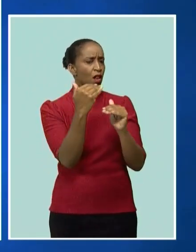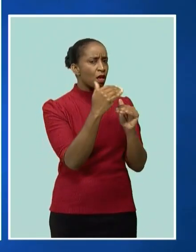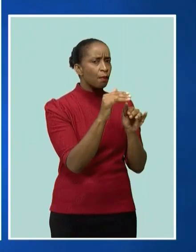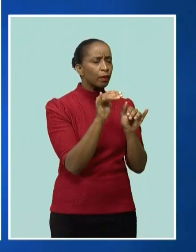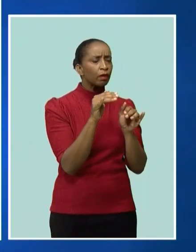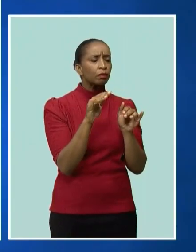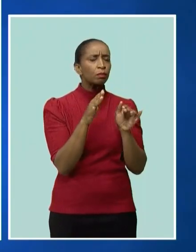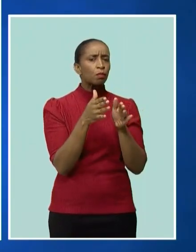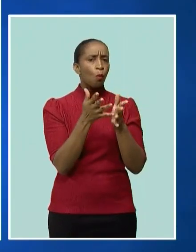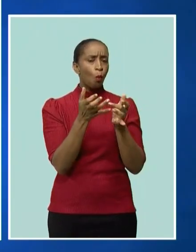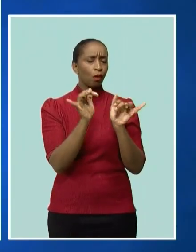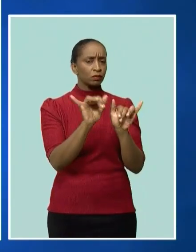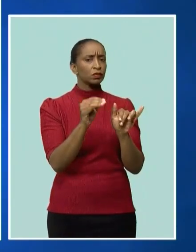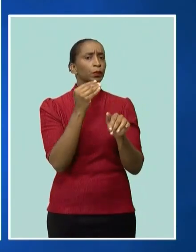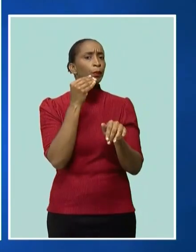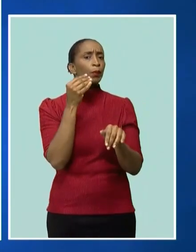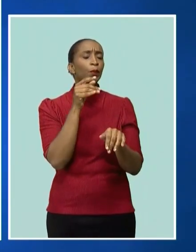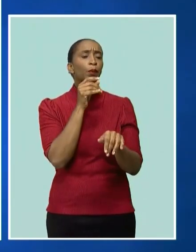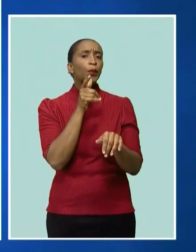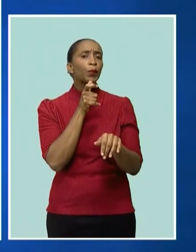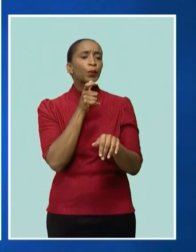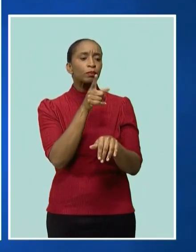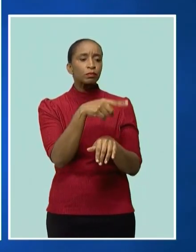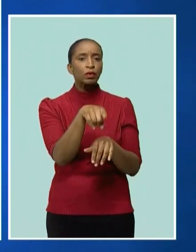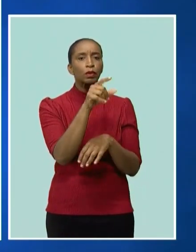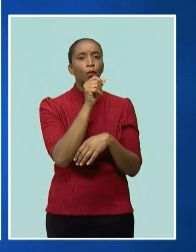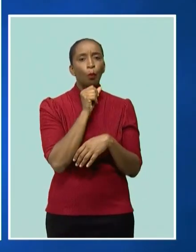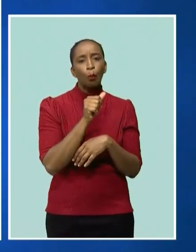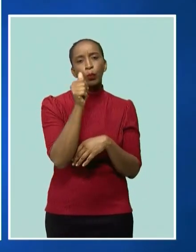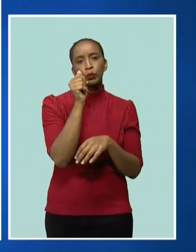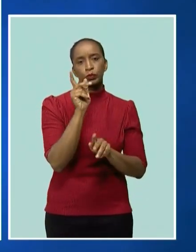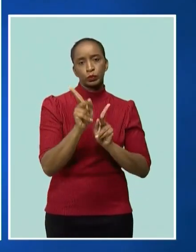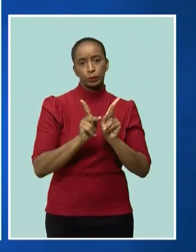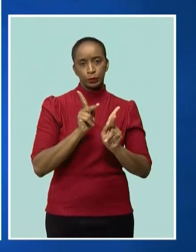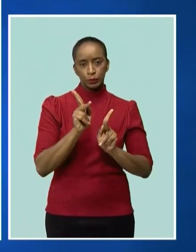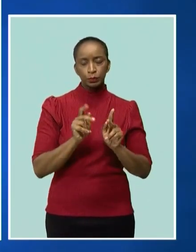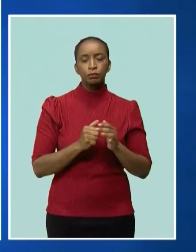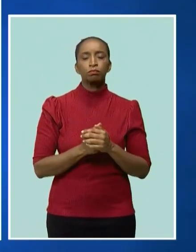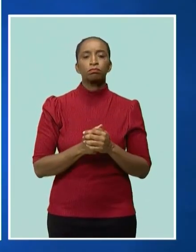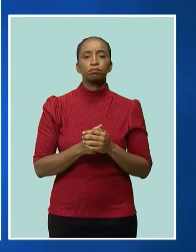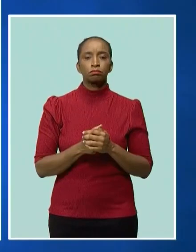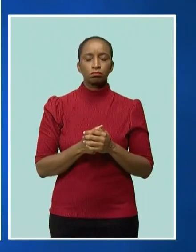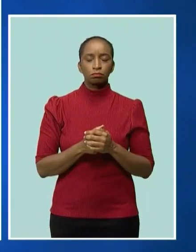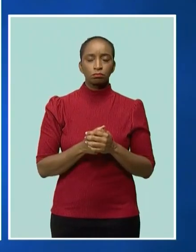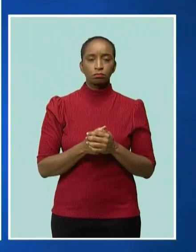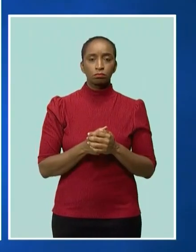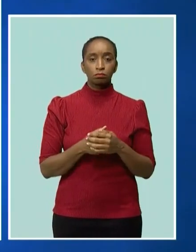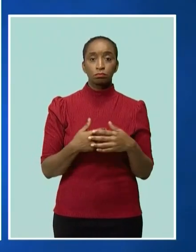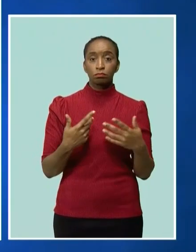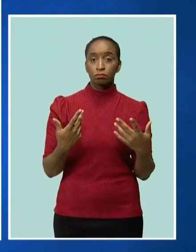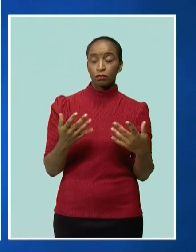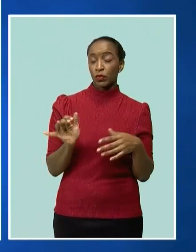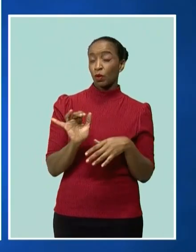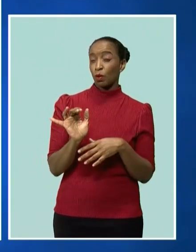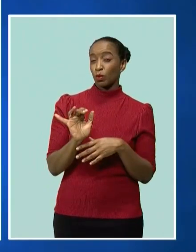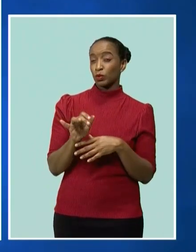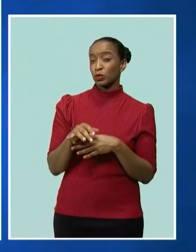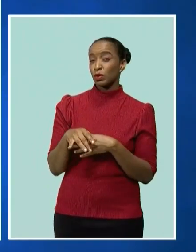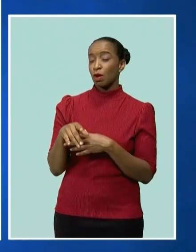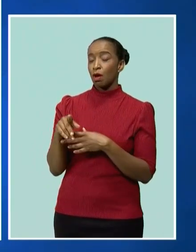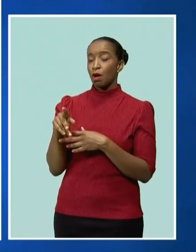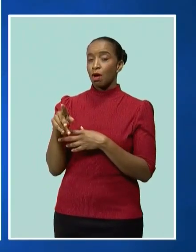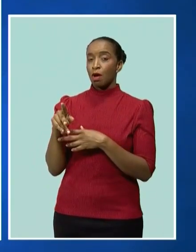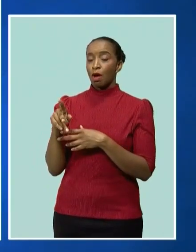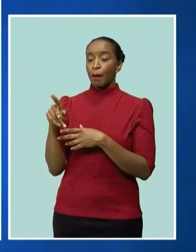stay home? It was the pensioners. And then when you add to that the actual PSVs and Transport Board